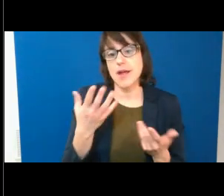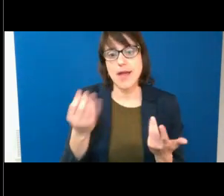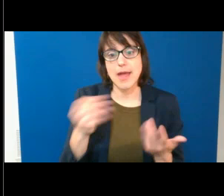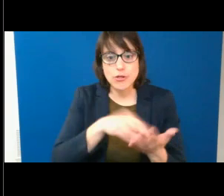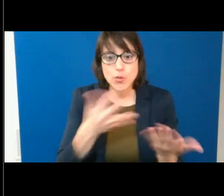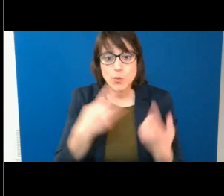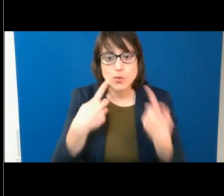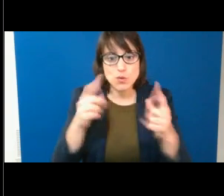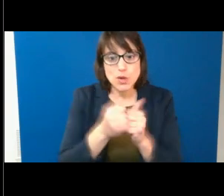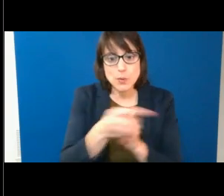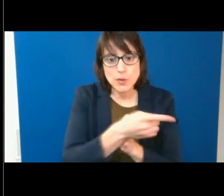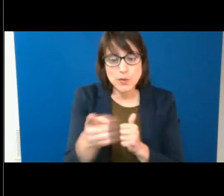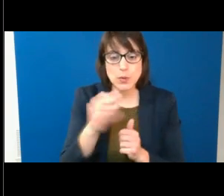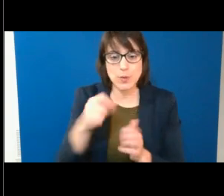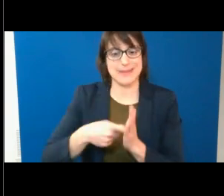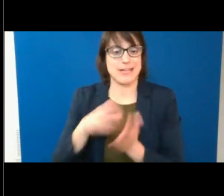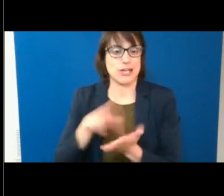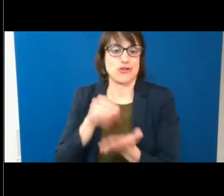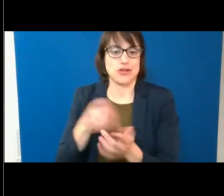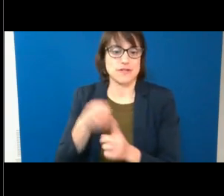coalition.